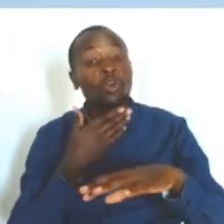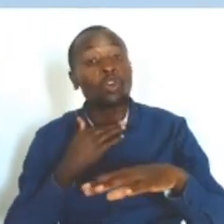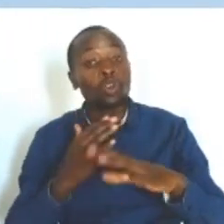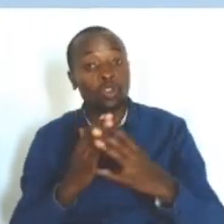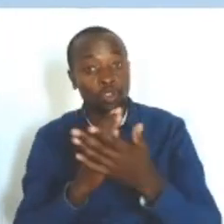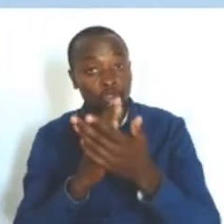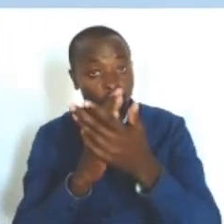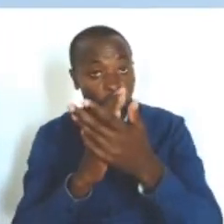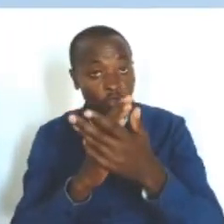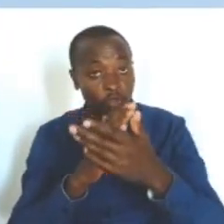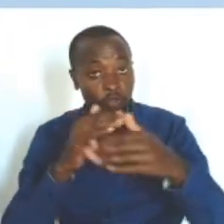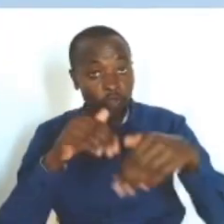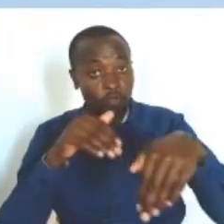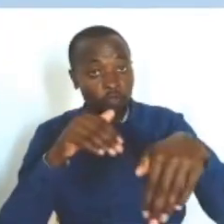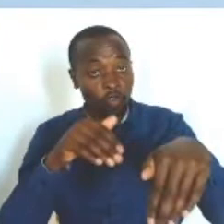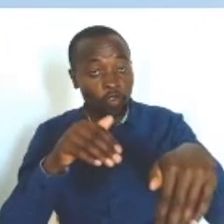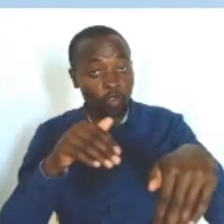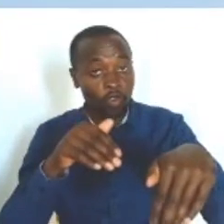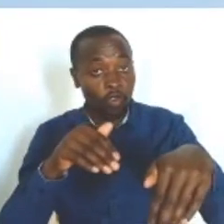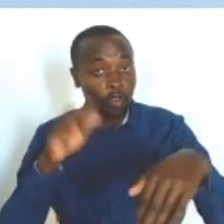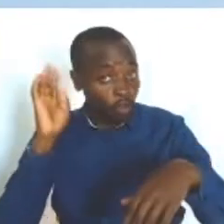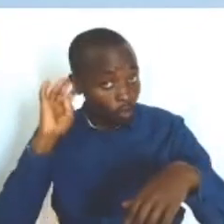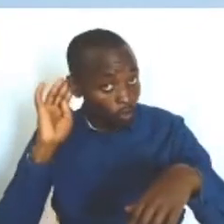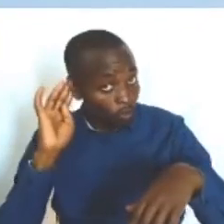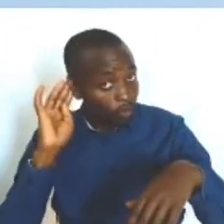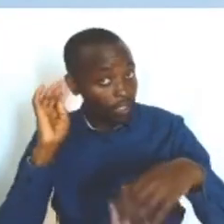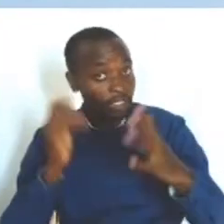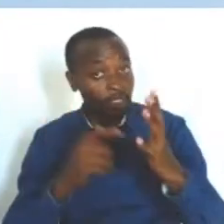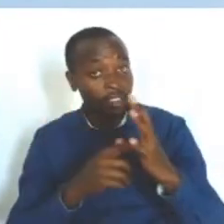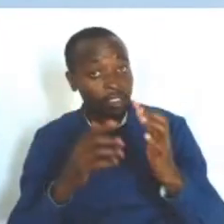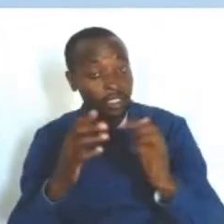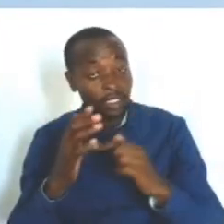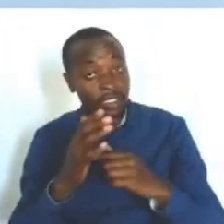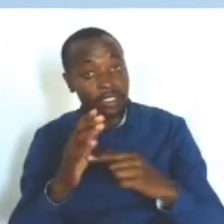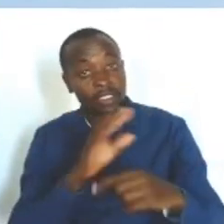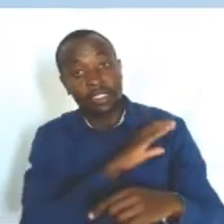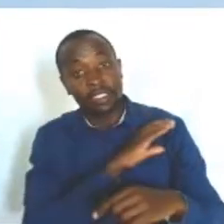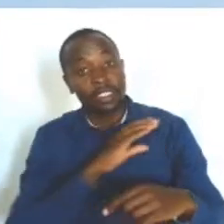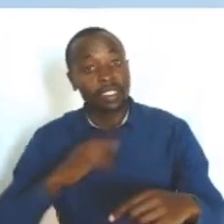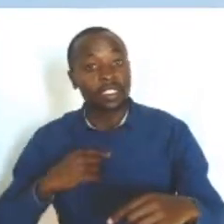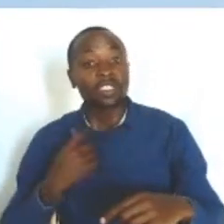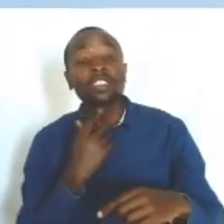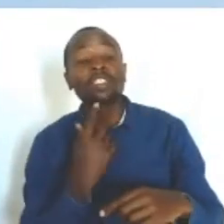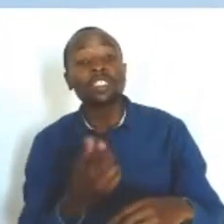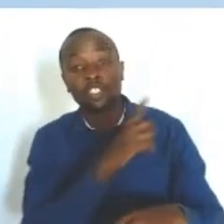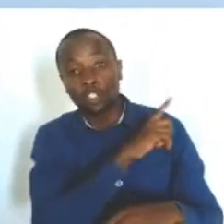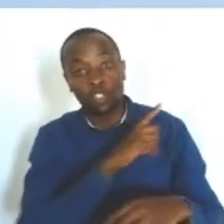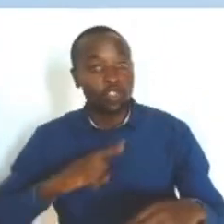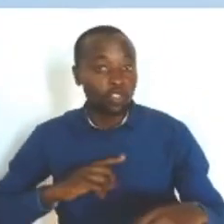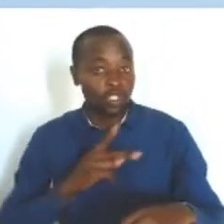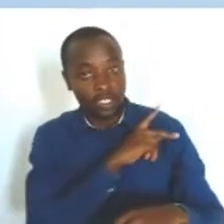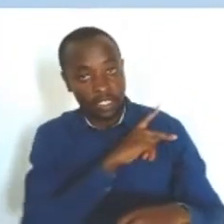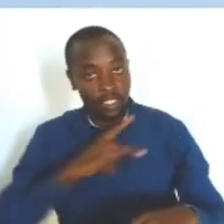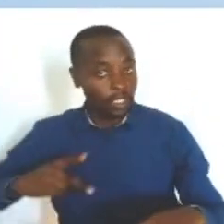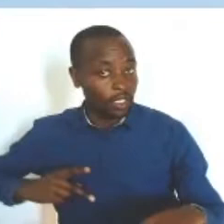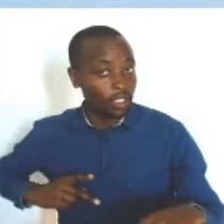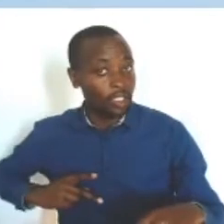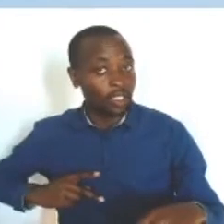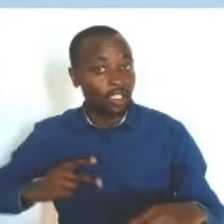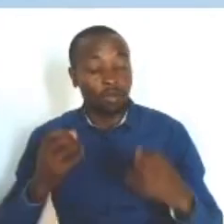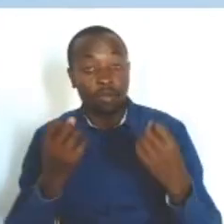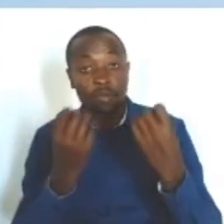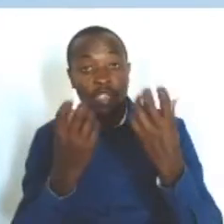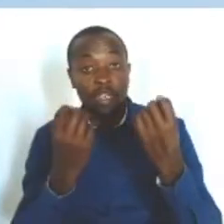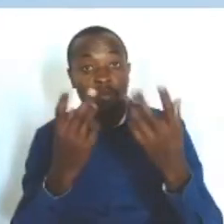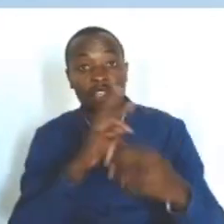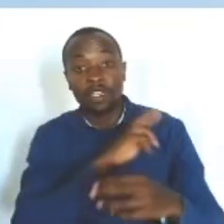of God by obeying Jesus Christ and confessing that he is Lord and King over their lives. There are many religions.